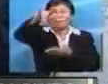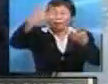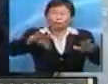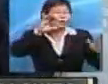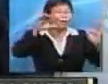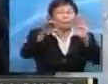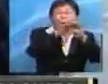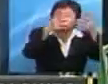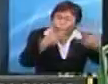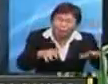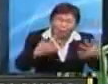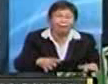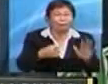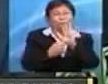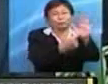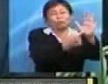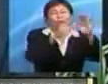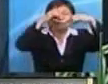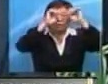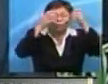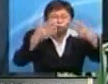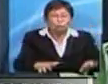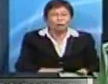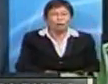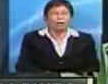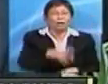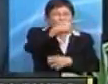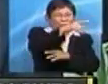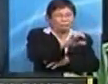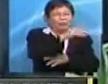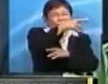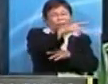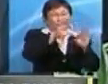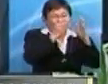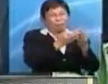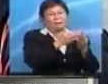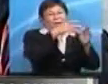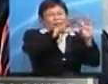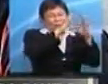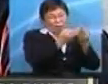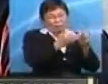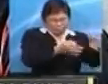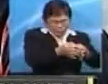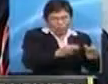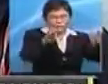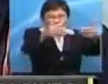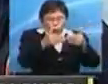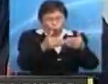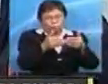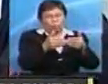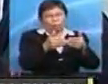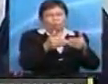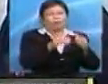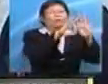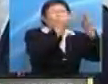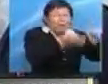The family briefings were closed door. Next. Next, please. Okay, the gentleman behind